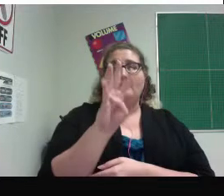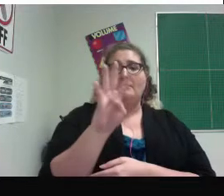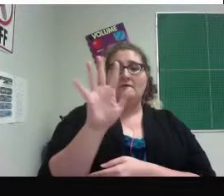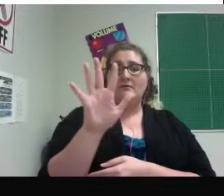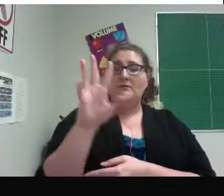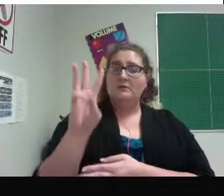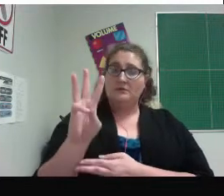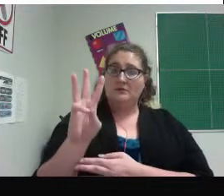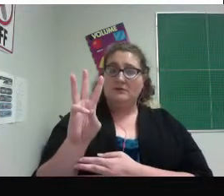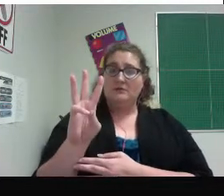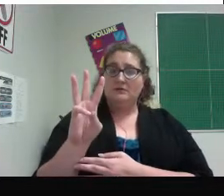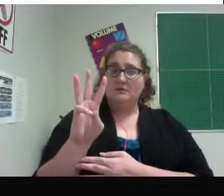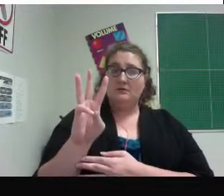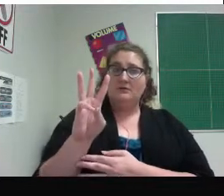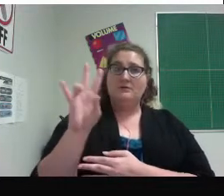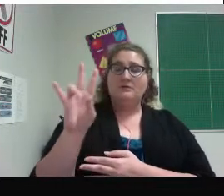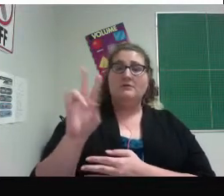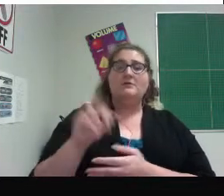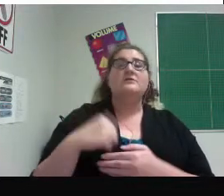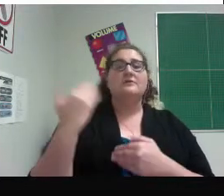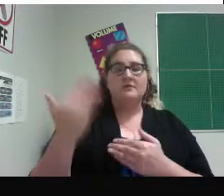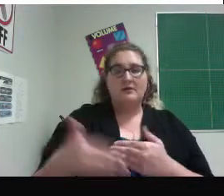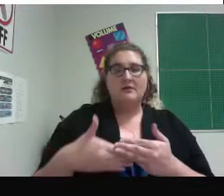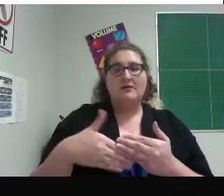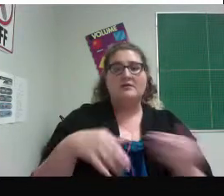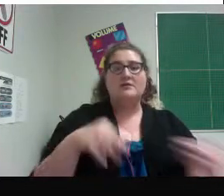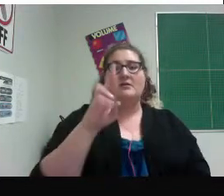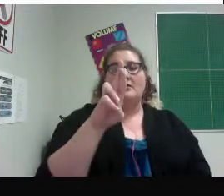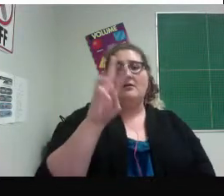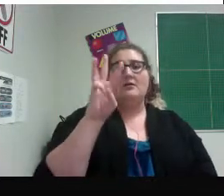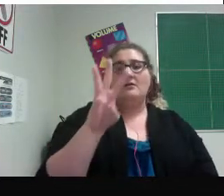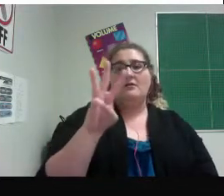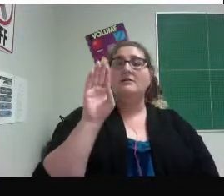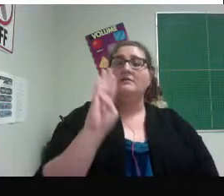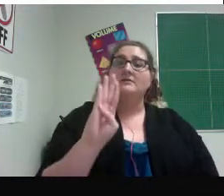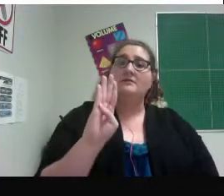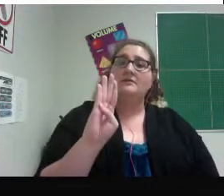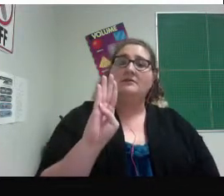3, 4, 5, 6. So I'm going to have